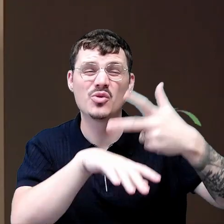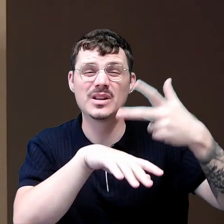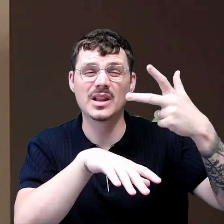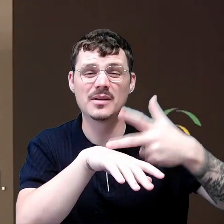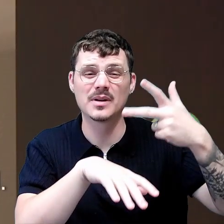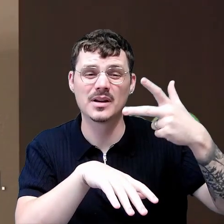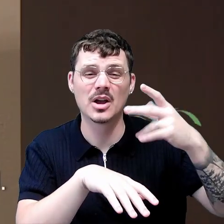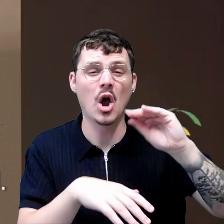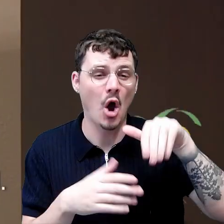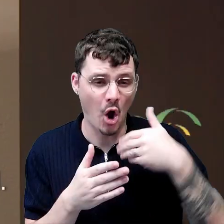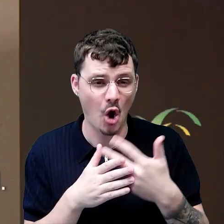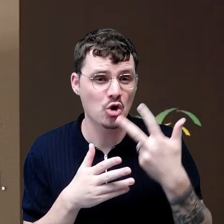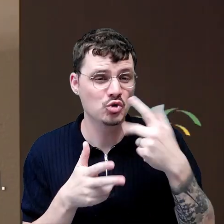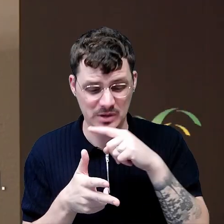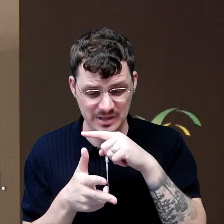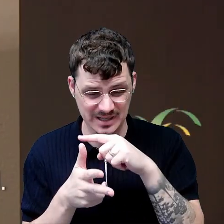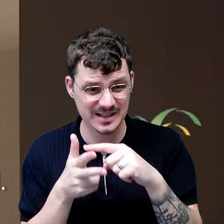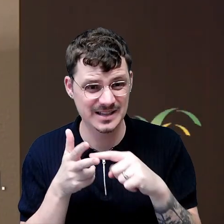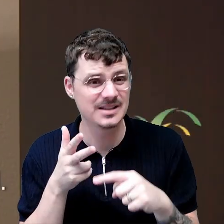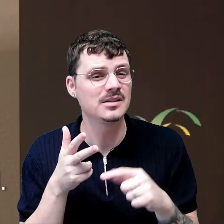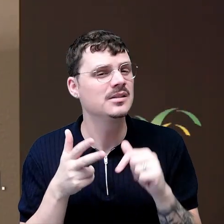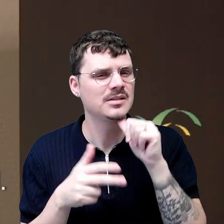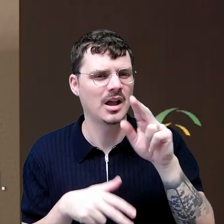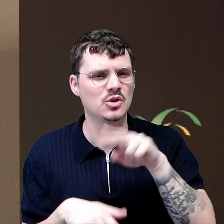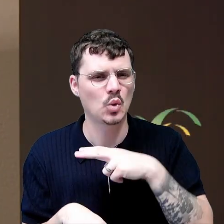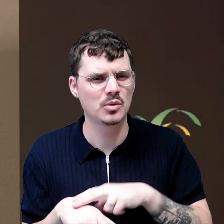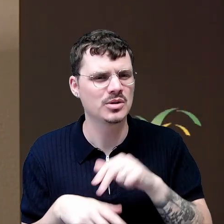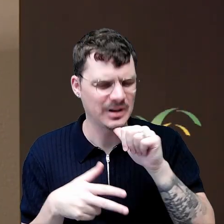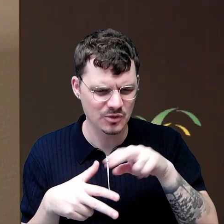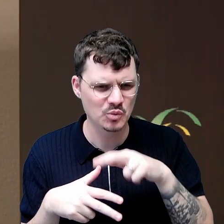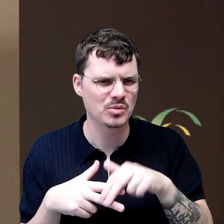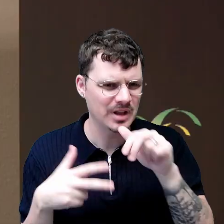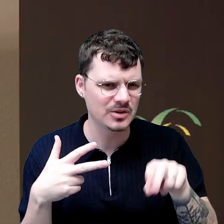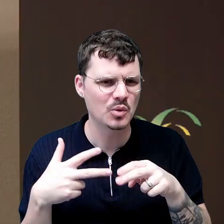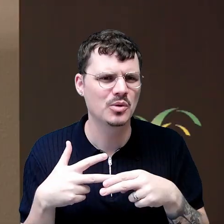times, and all 3 times the test was abnormal.